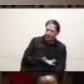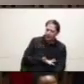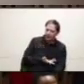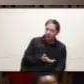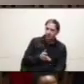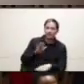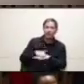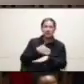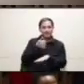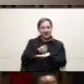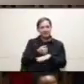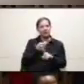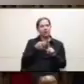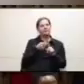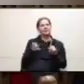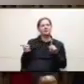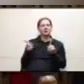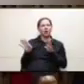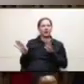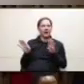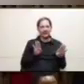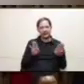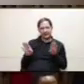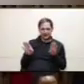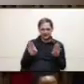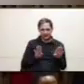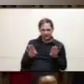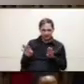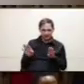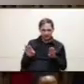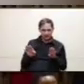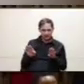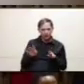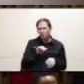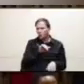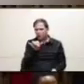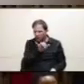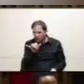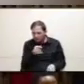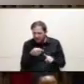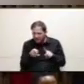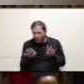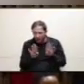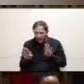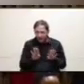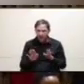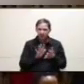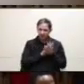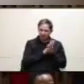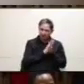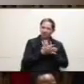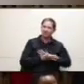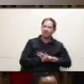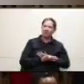Based on misconduct. Based on which misconduct? Disruption of